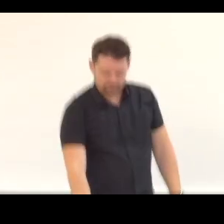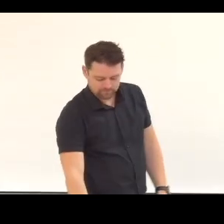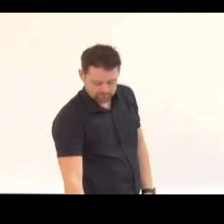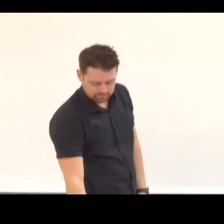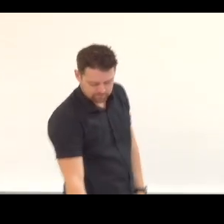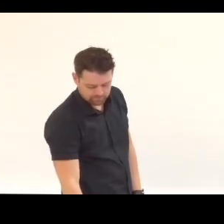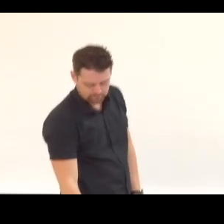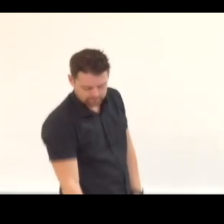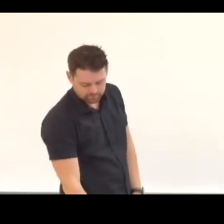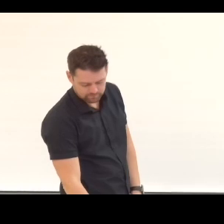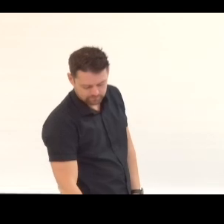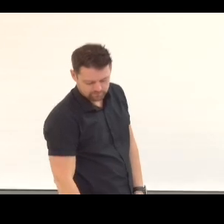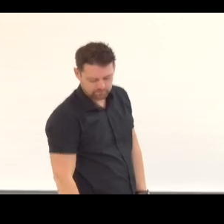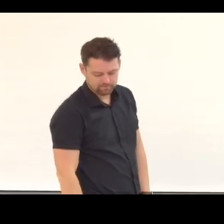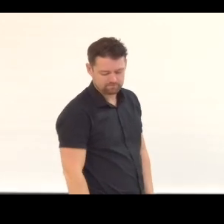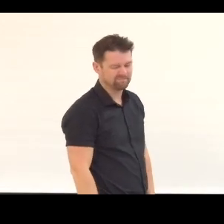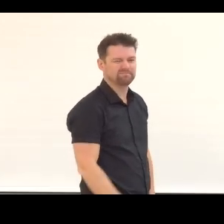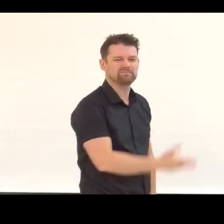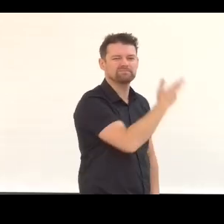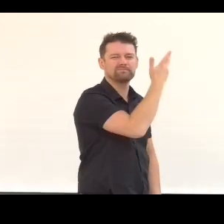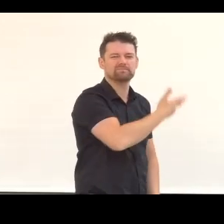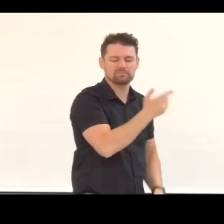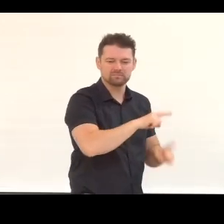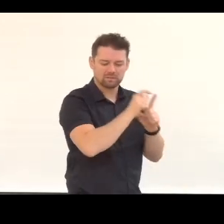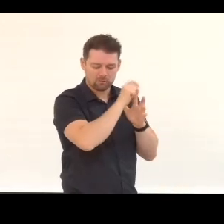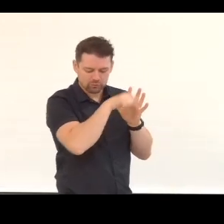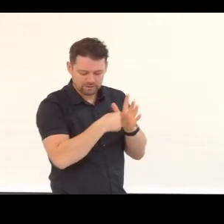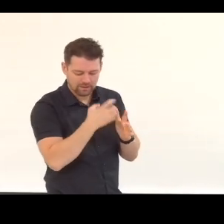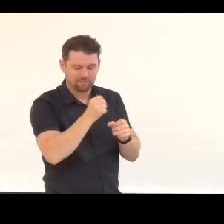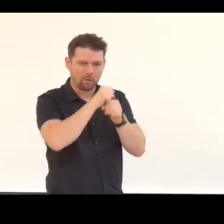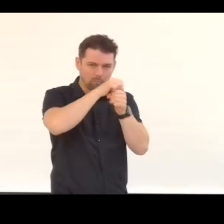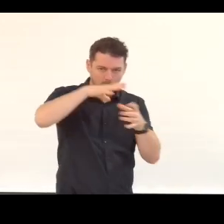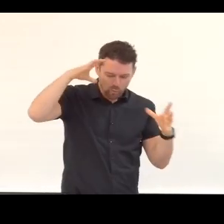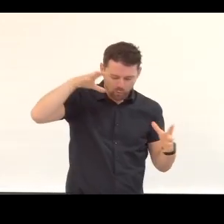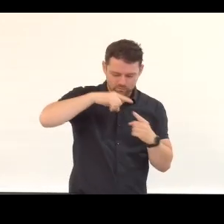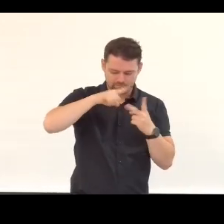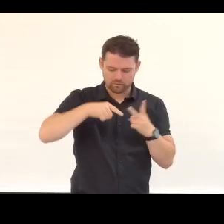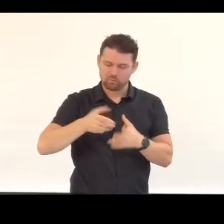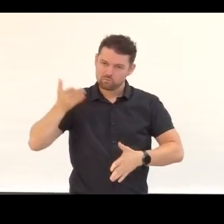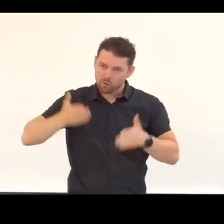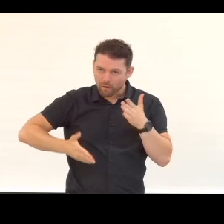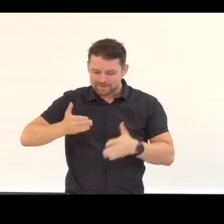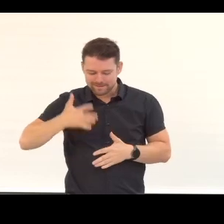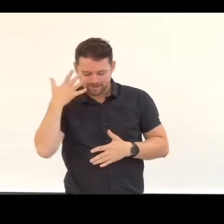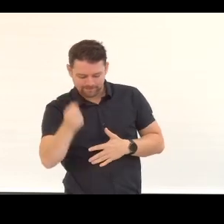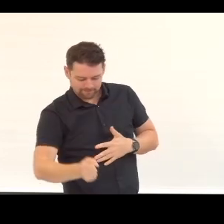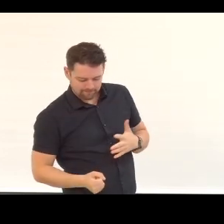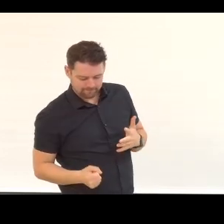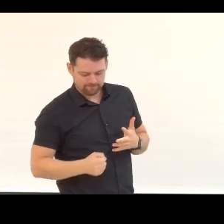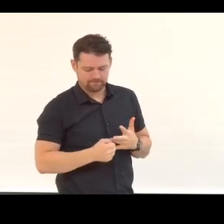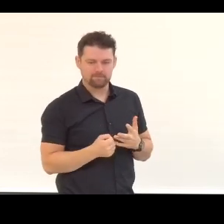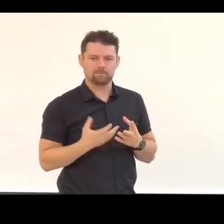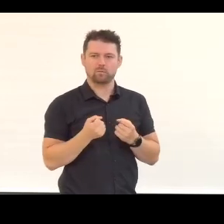Just another overview about some of the projects. We also had balloon projects, we had robotics projects, worked together with ESA, with